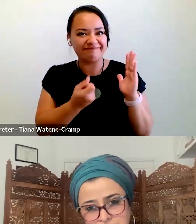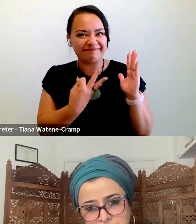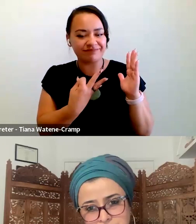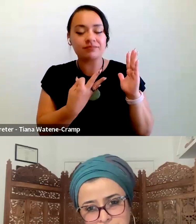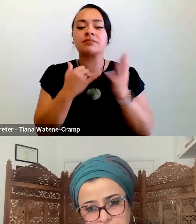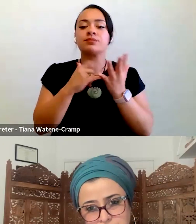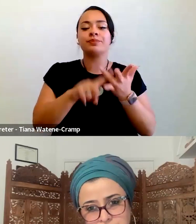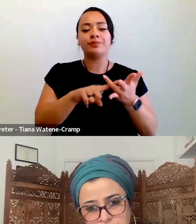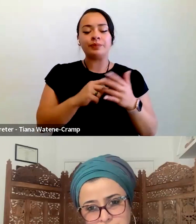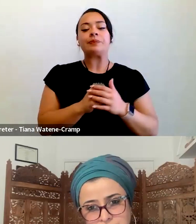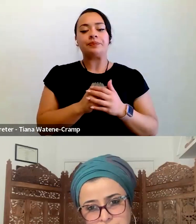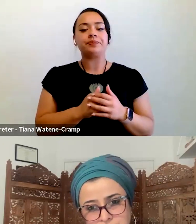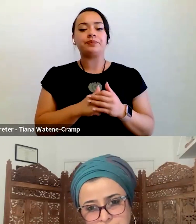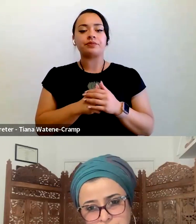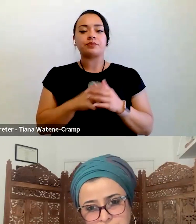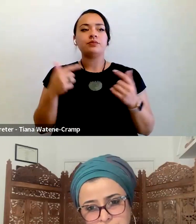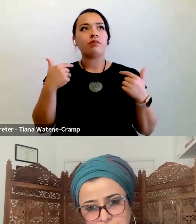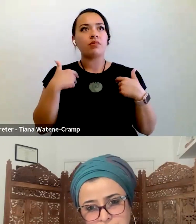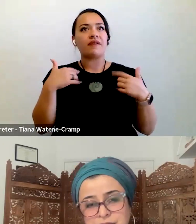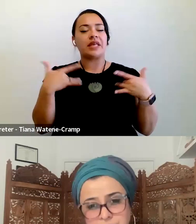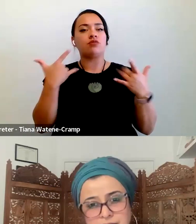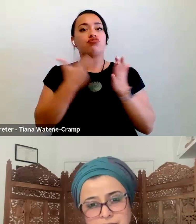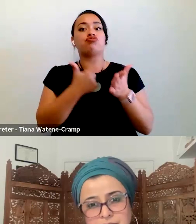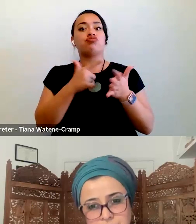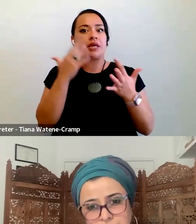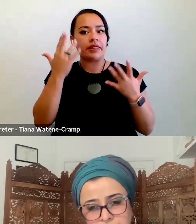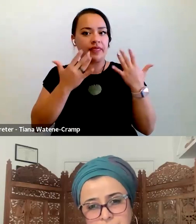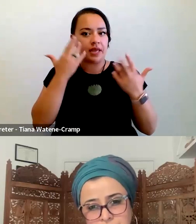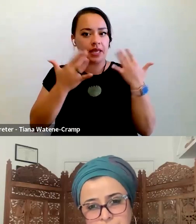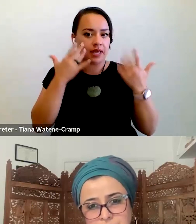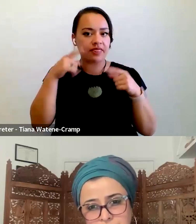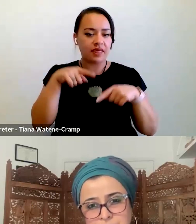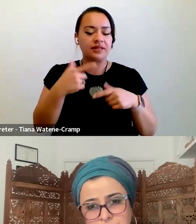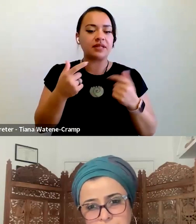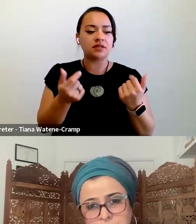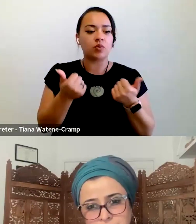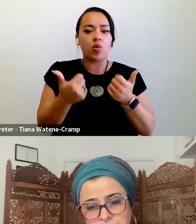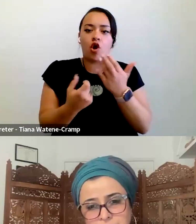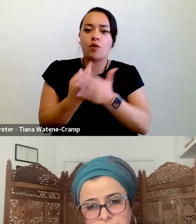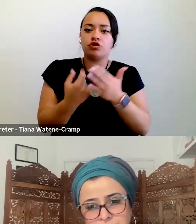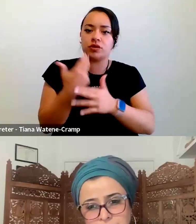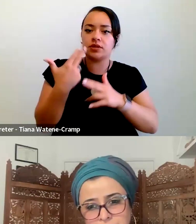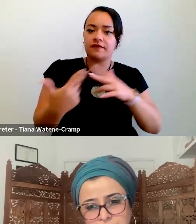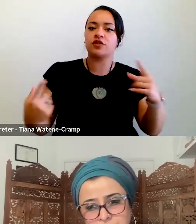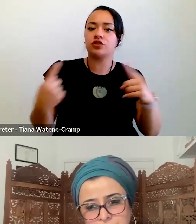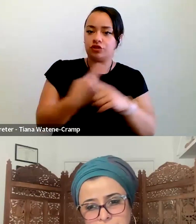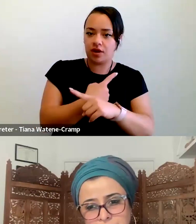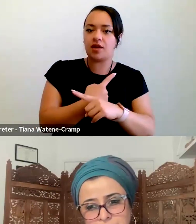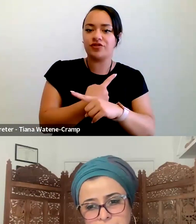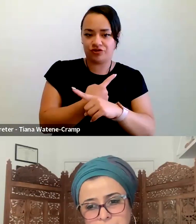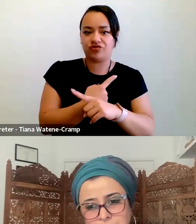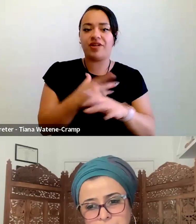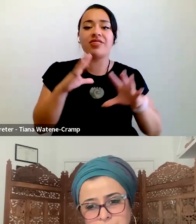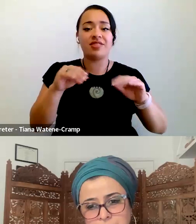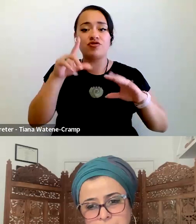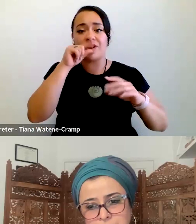do think, you know, rethinking that is a powerful opportunity, for change. And then you can use that